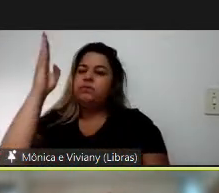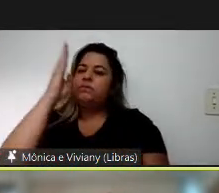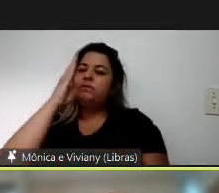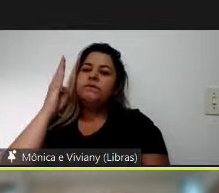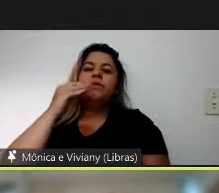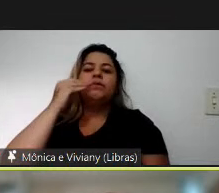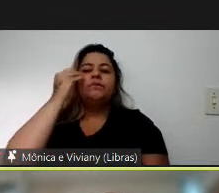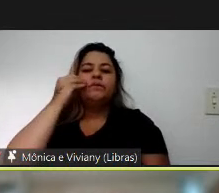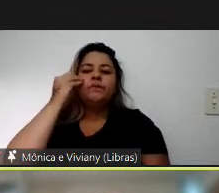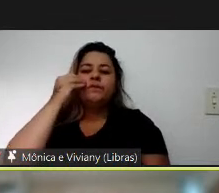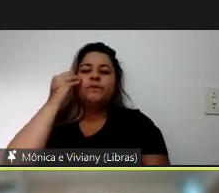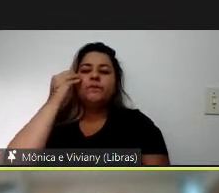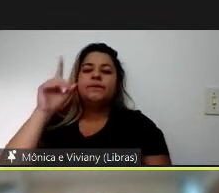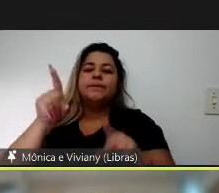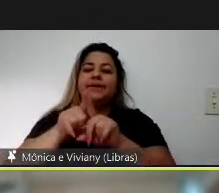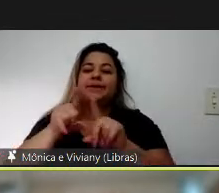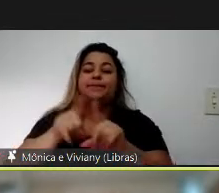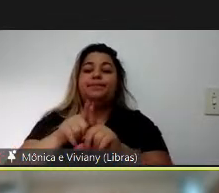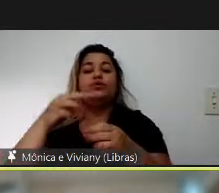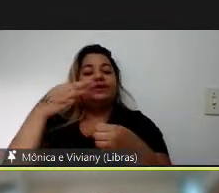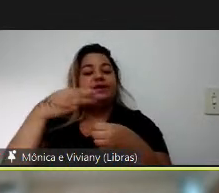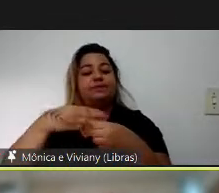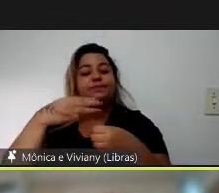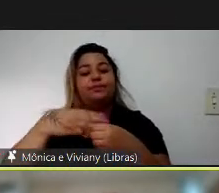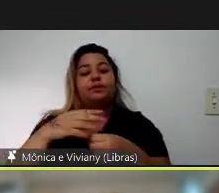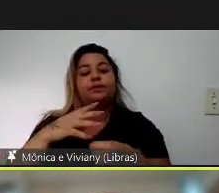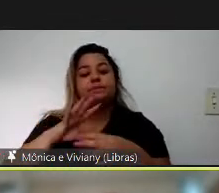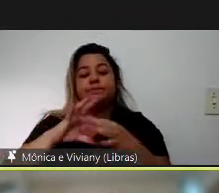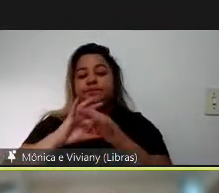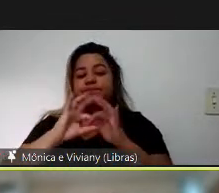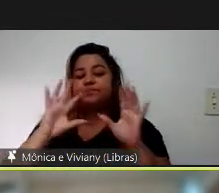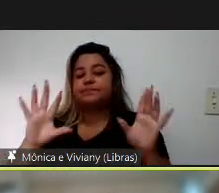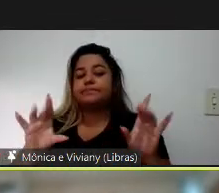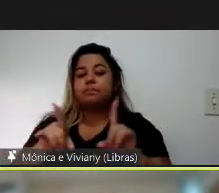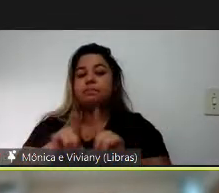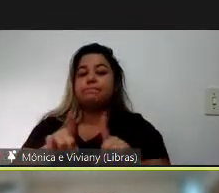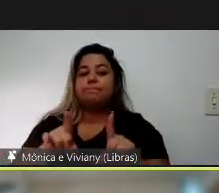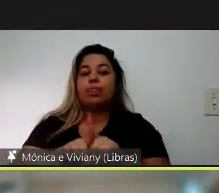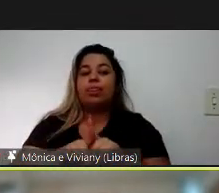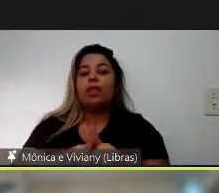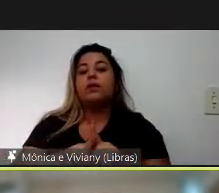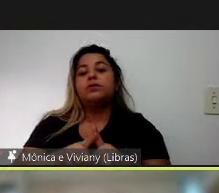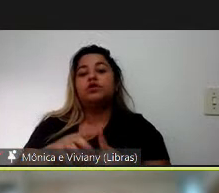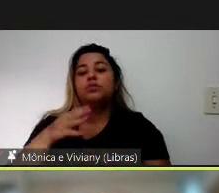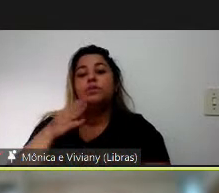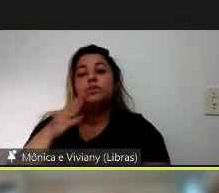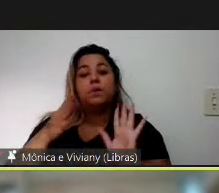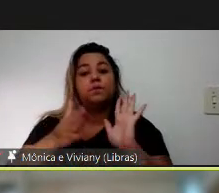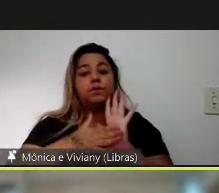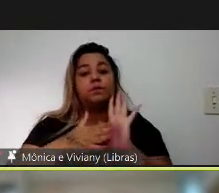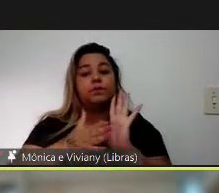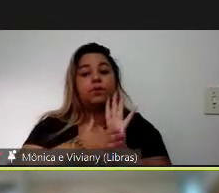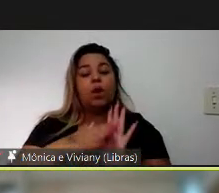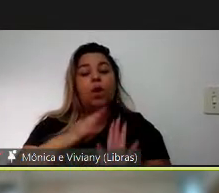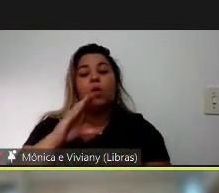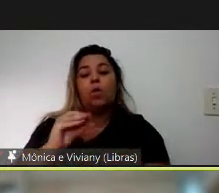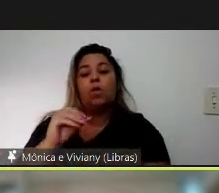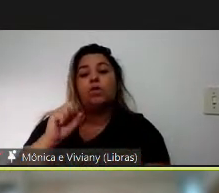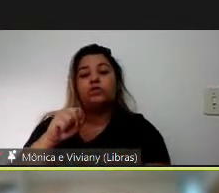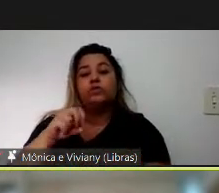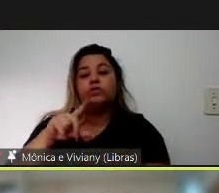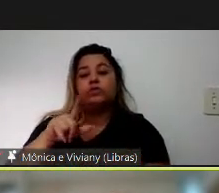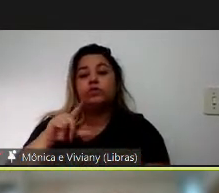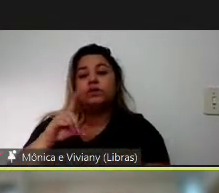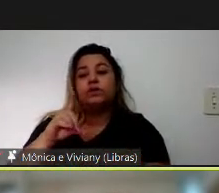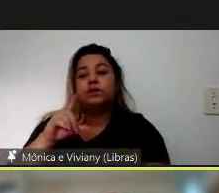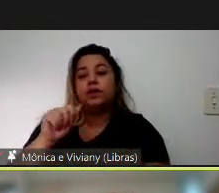in Brazil with experiences in municipalities, which made it possible to consolidate a proposition